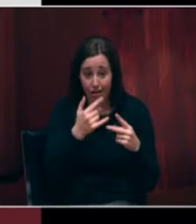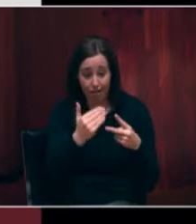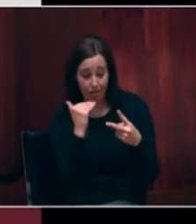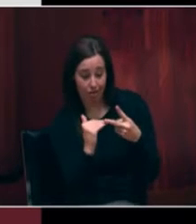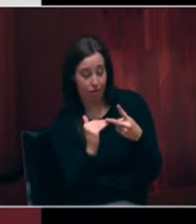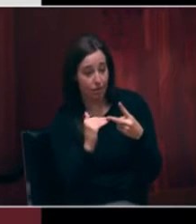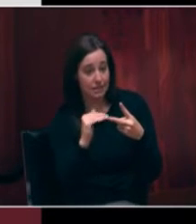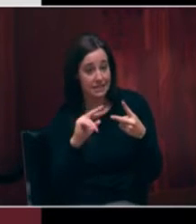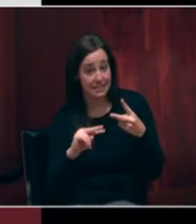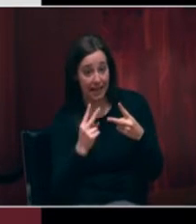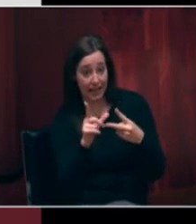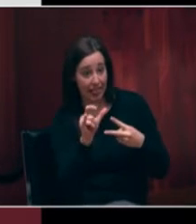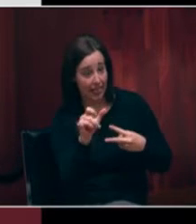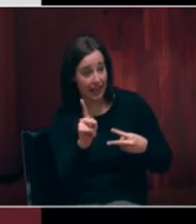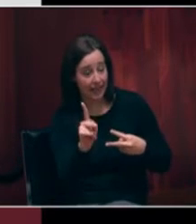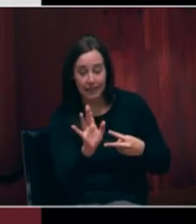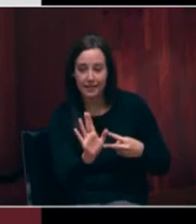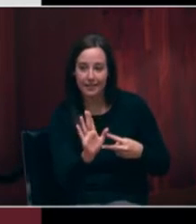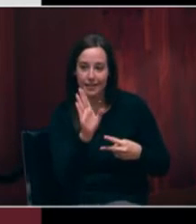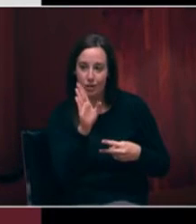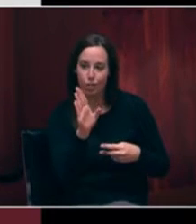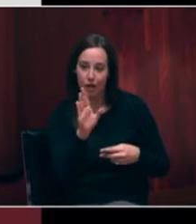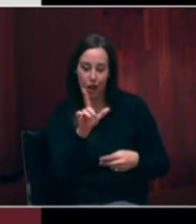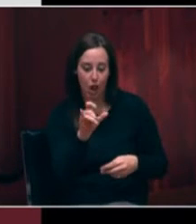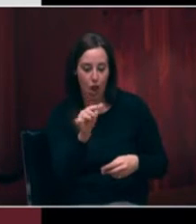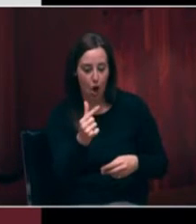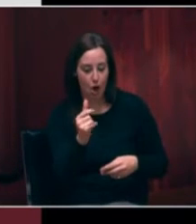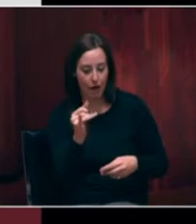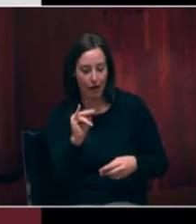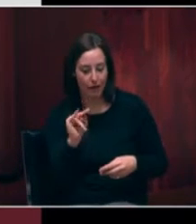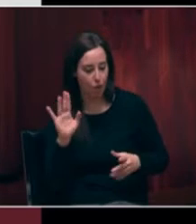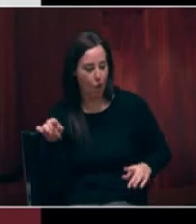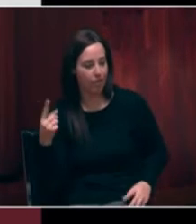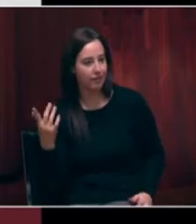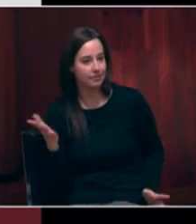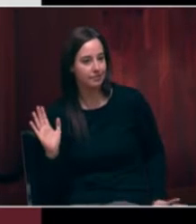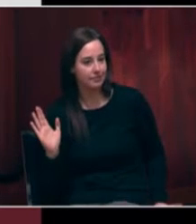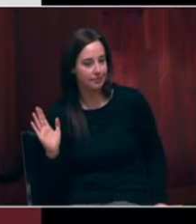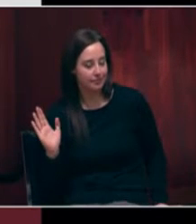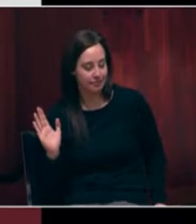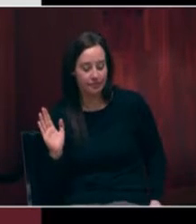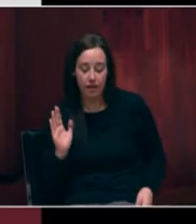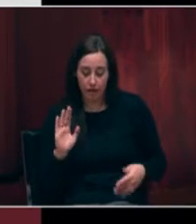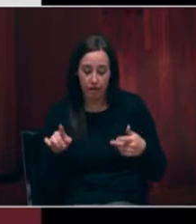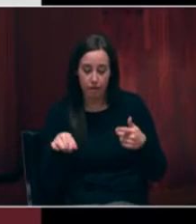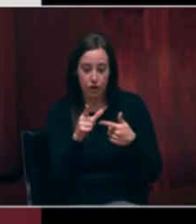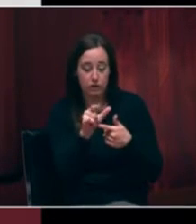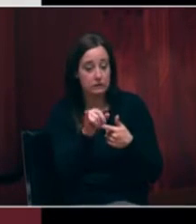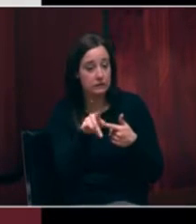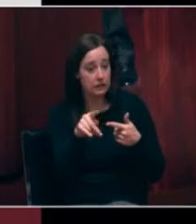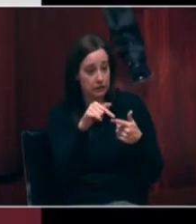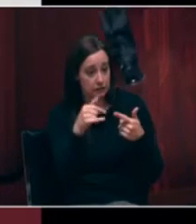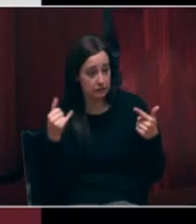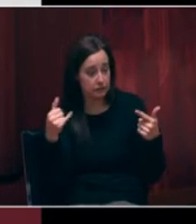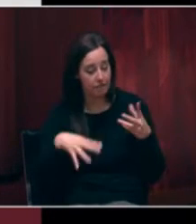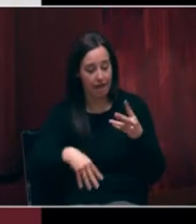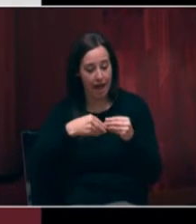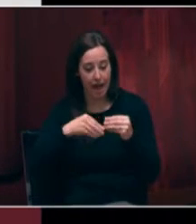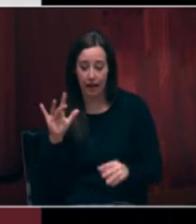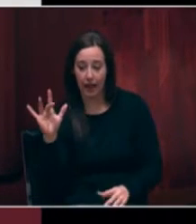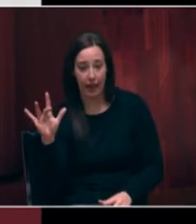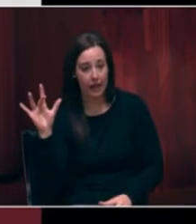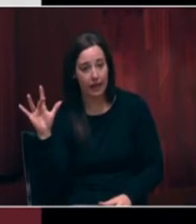else. All right, so important there. Once you come in here on that first link, we've put a button there to make it